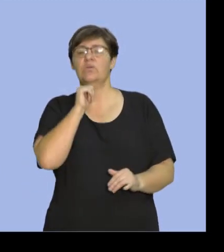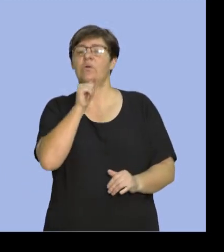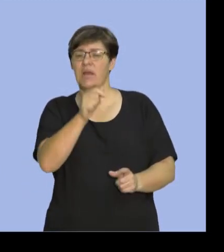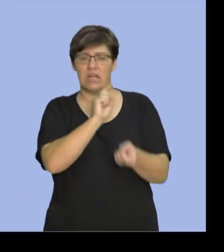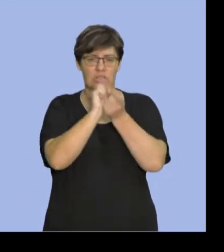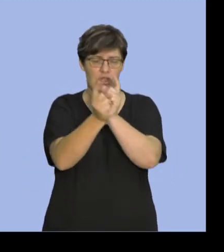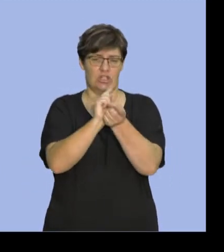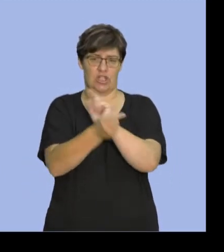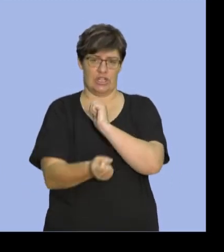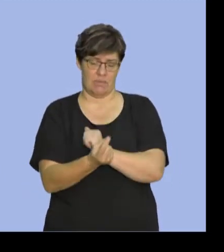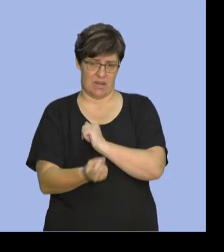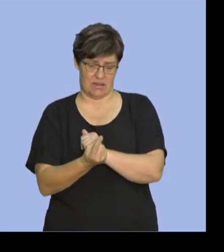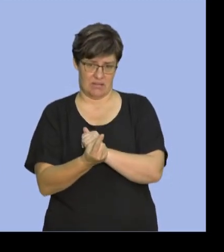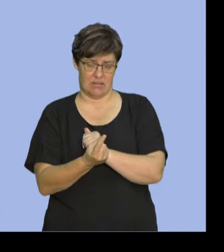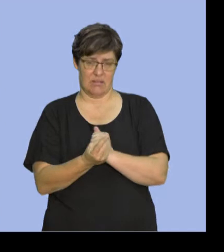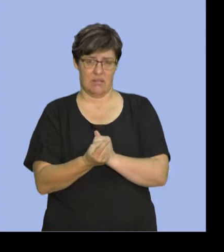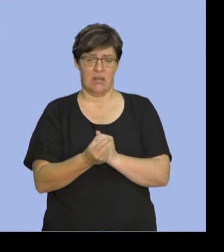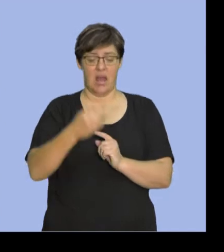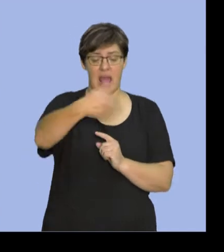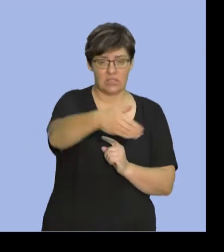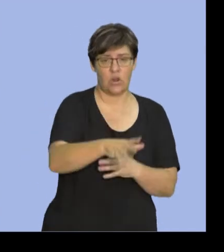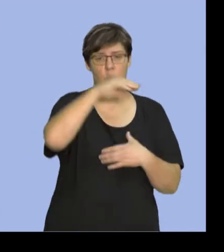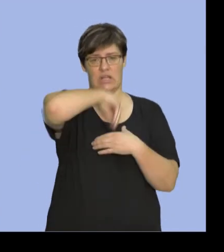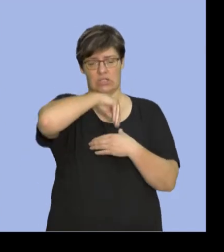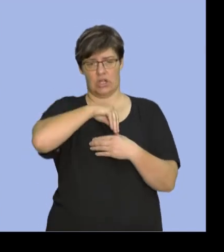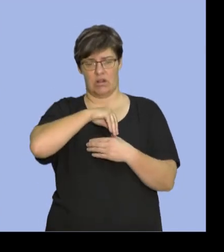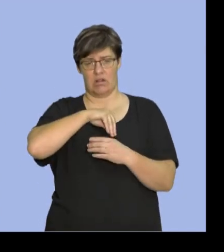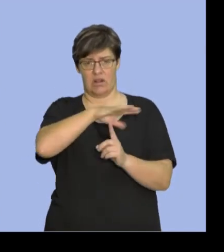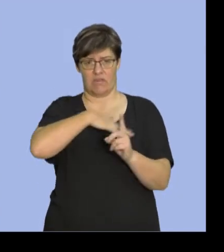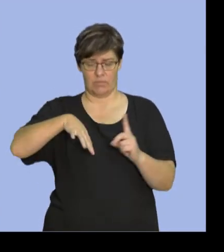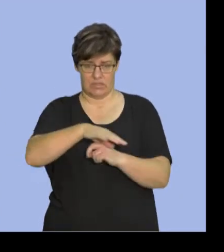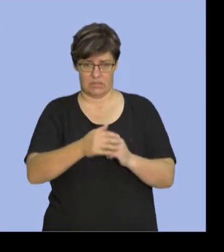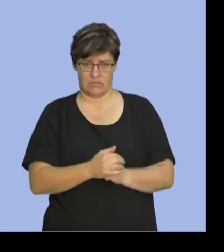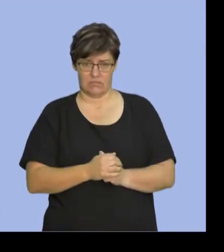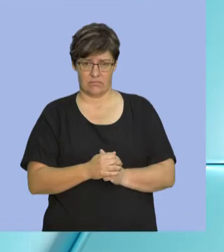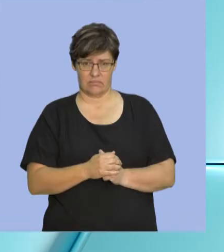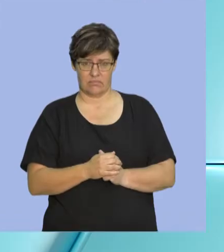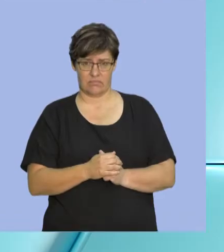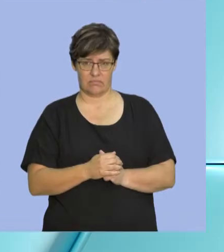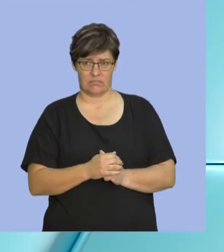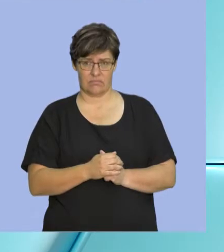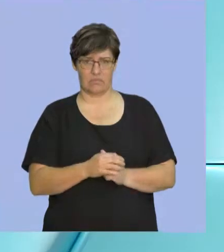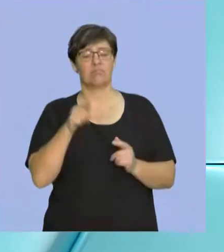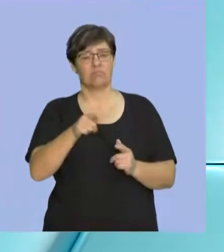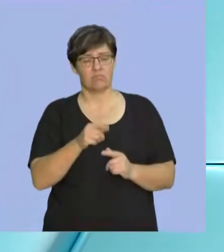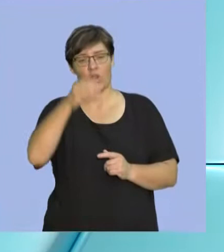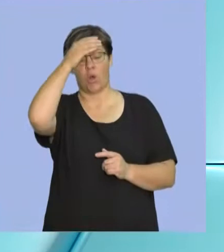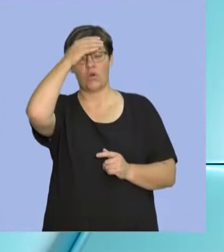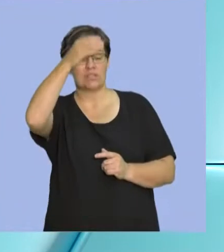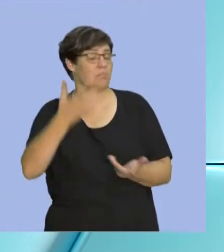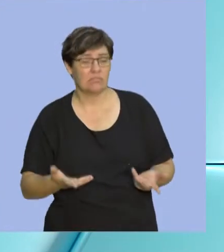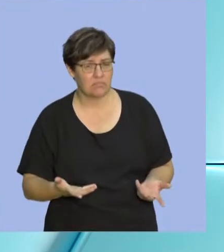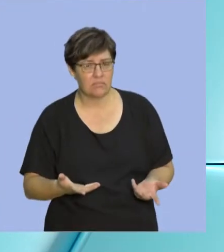occur in the external or the internal environment. And so essentially, this brings us back to the concept of how the